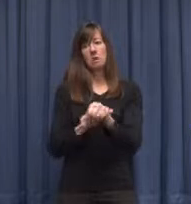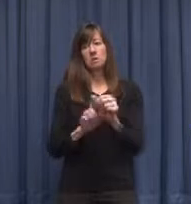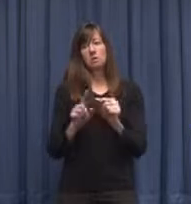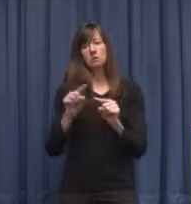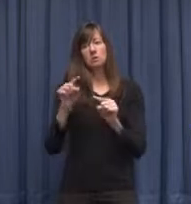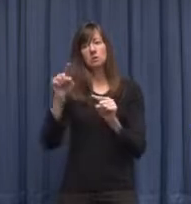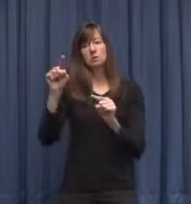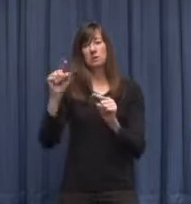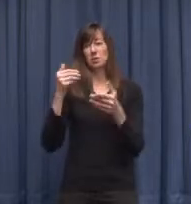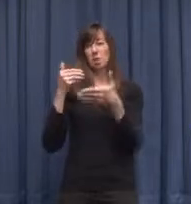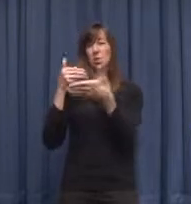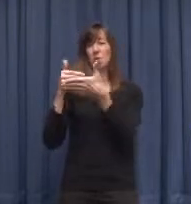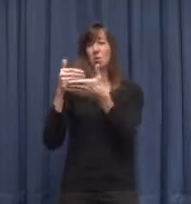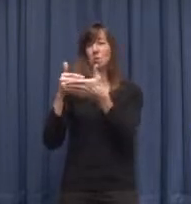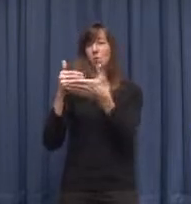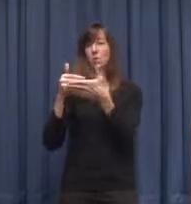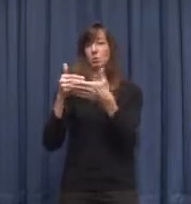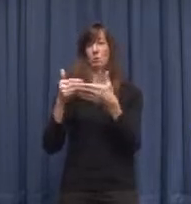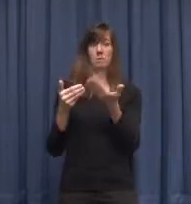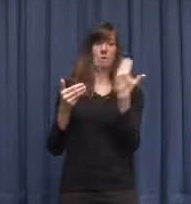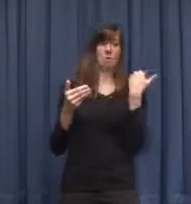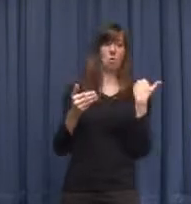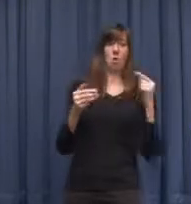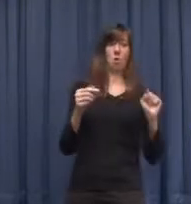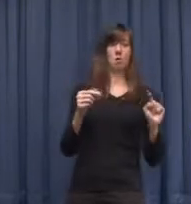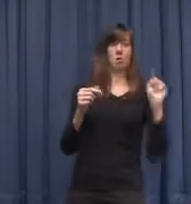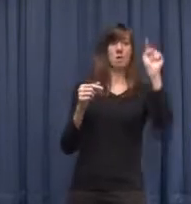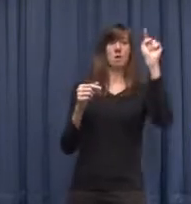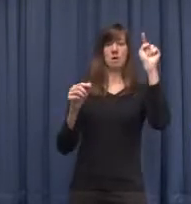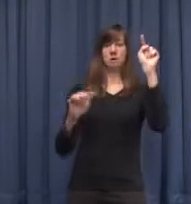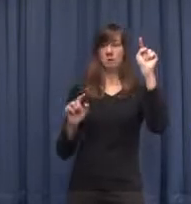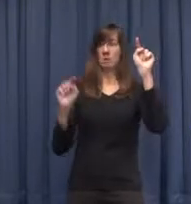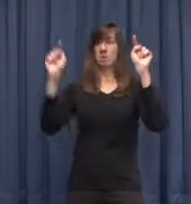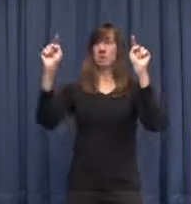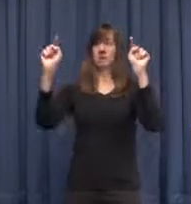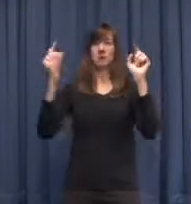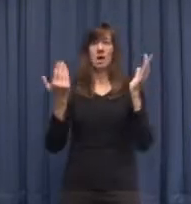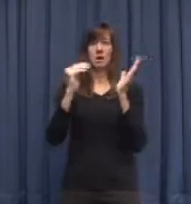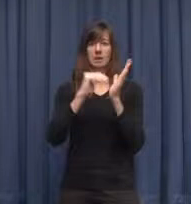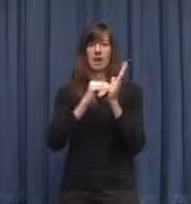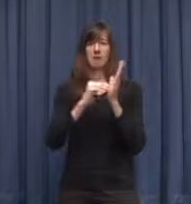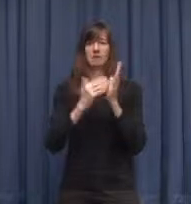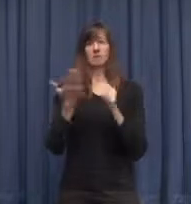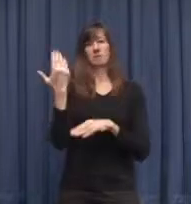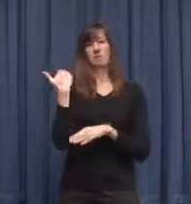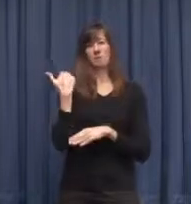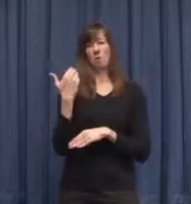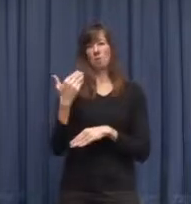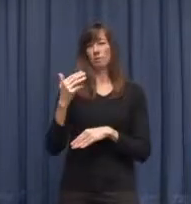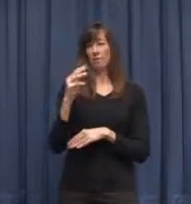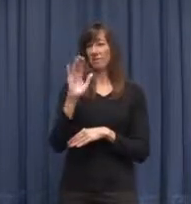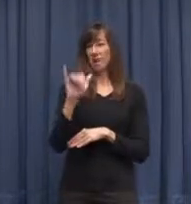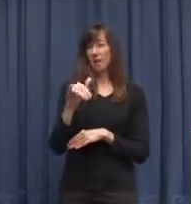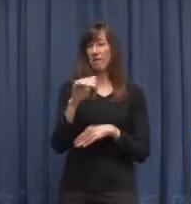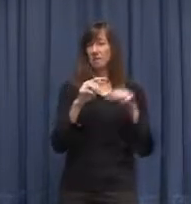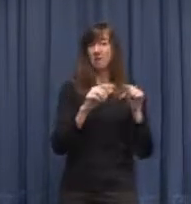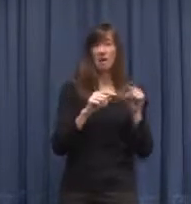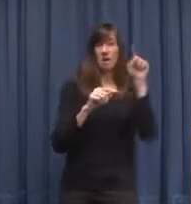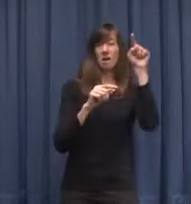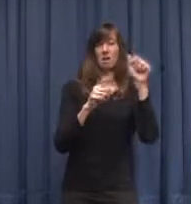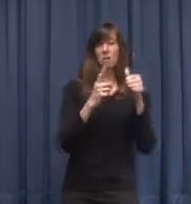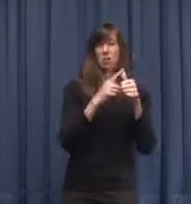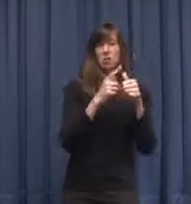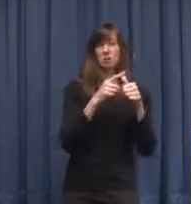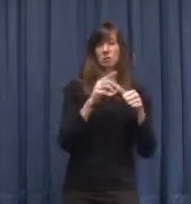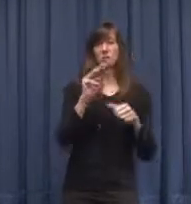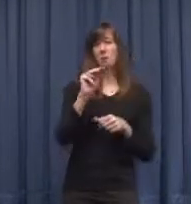this in mid-March and late March. And we all know, again, where that leads.